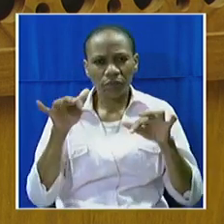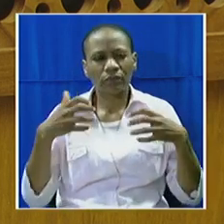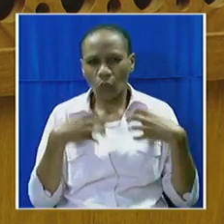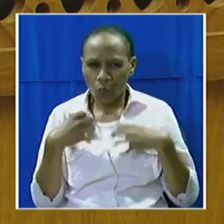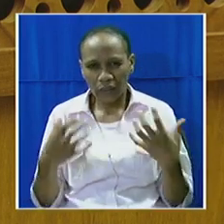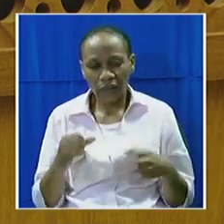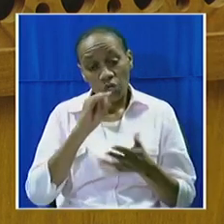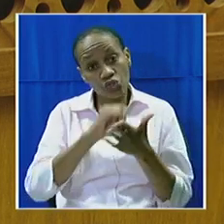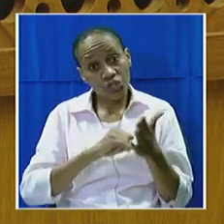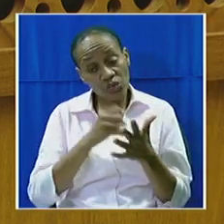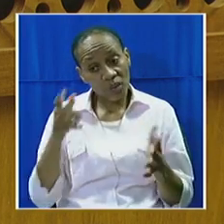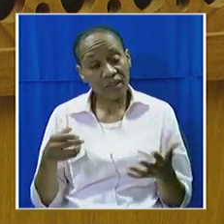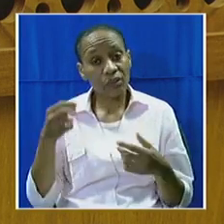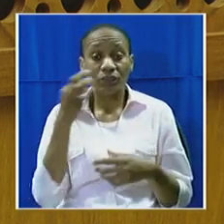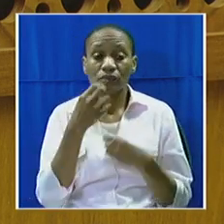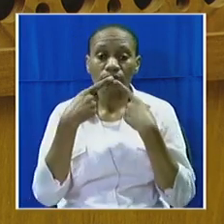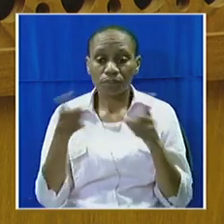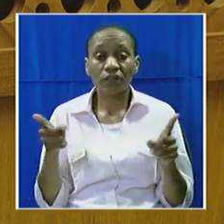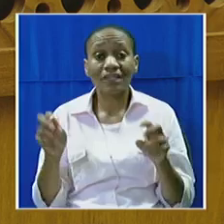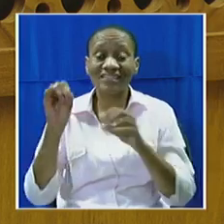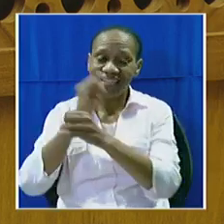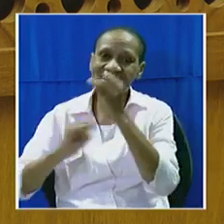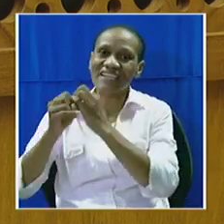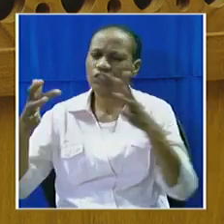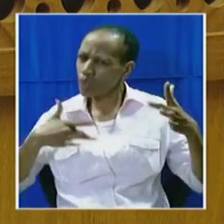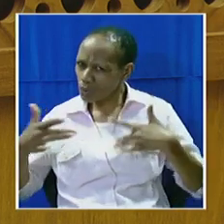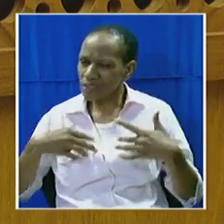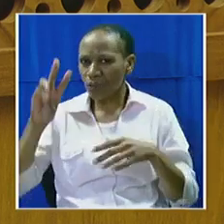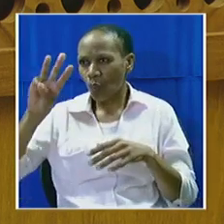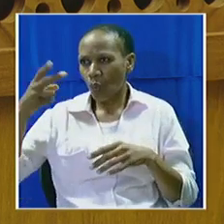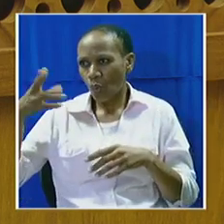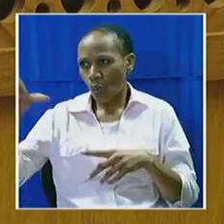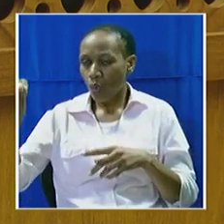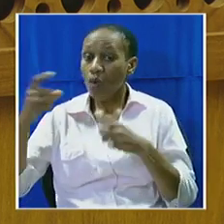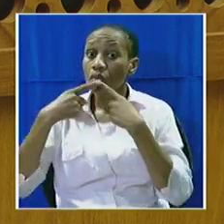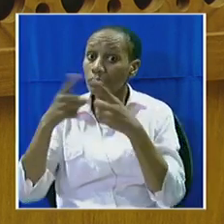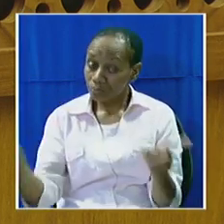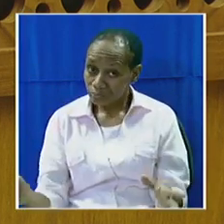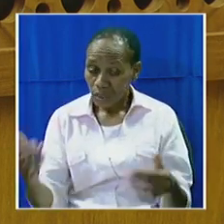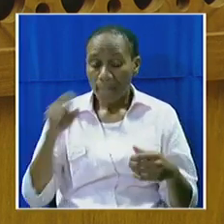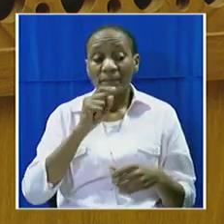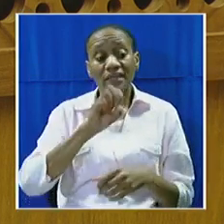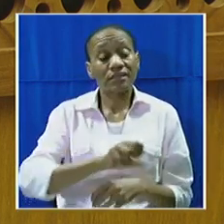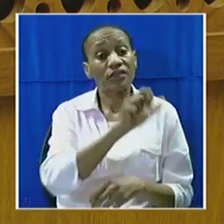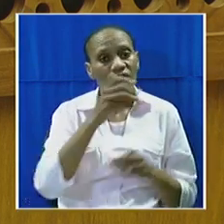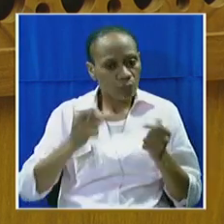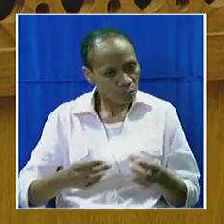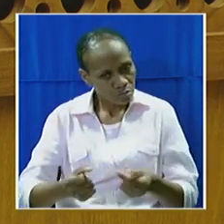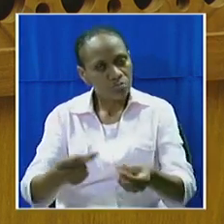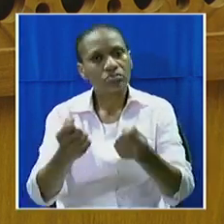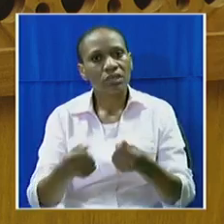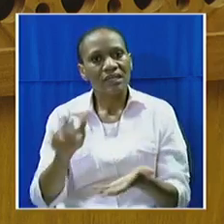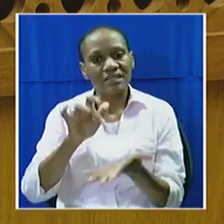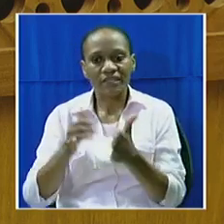January, it was declared public health emergency of international concern by the WHO. That allowed us to activate our emergency operations